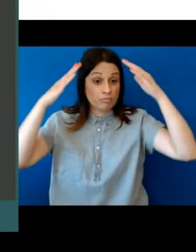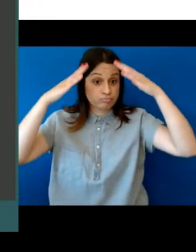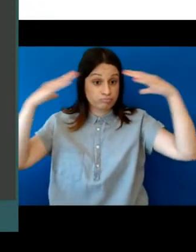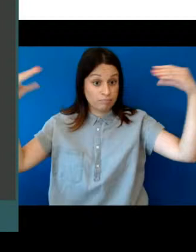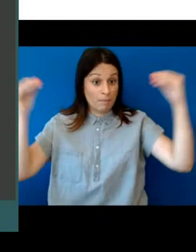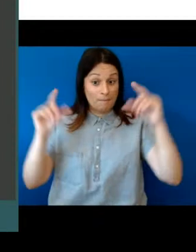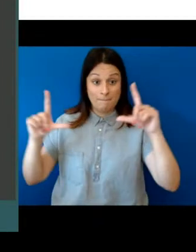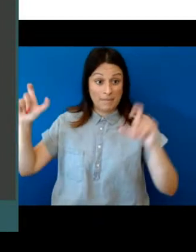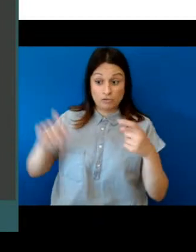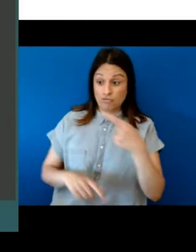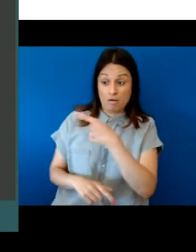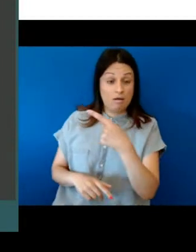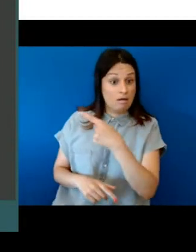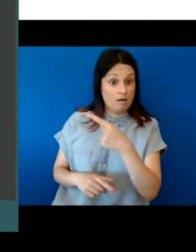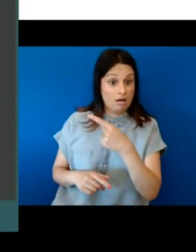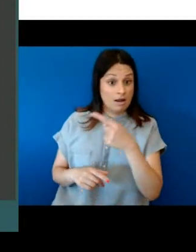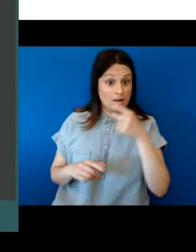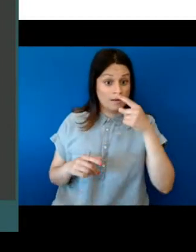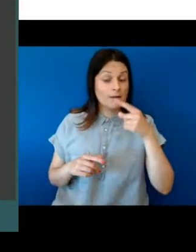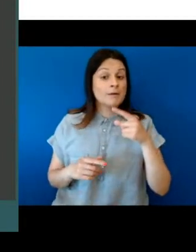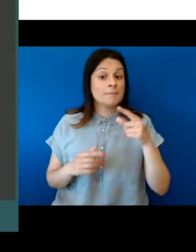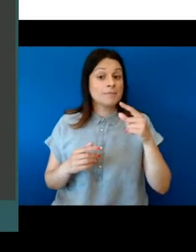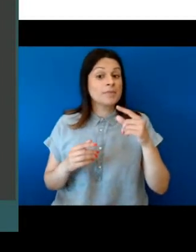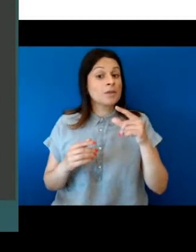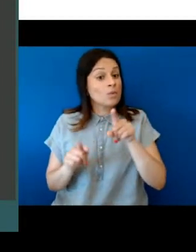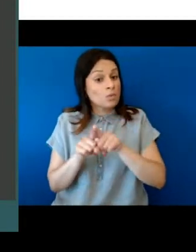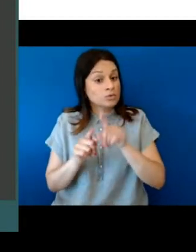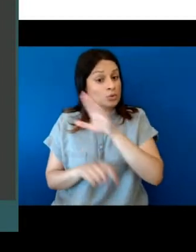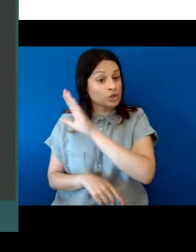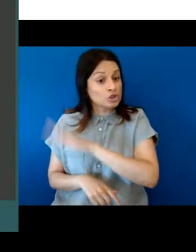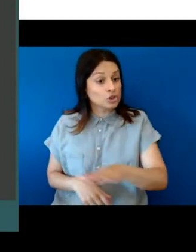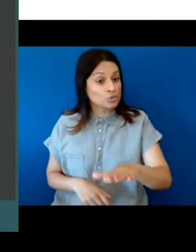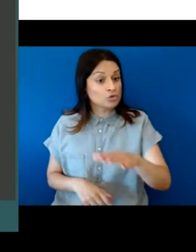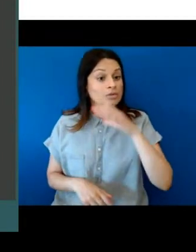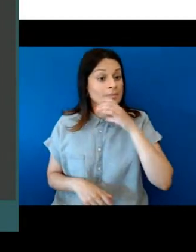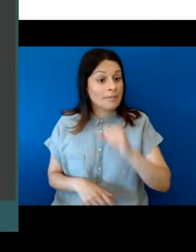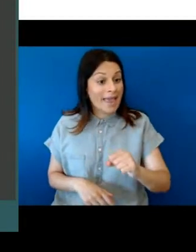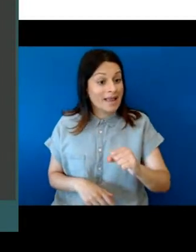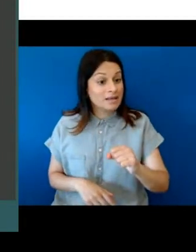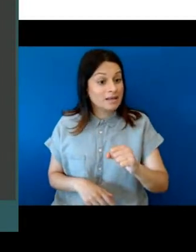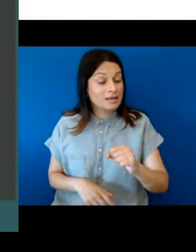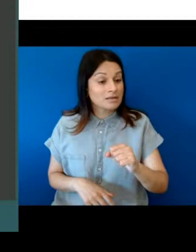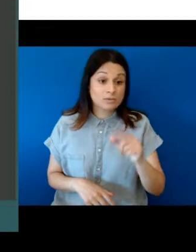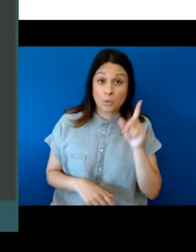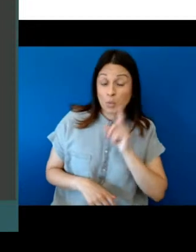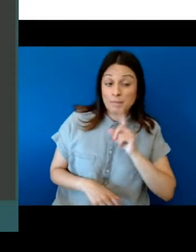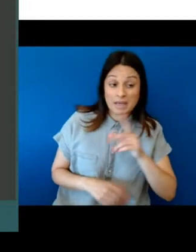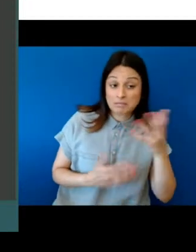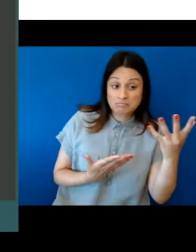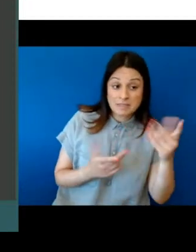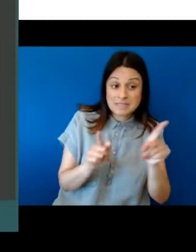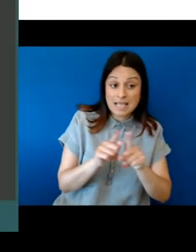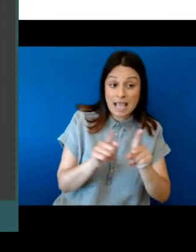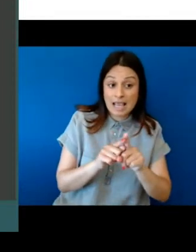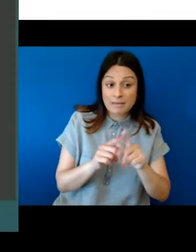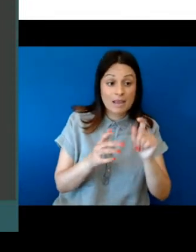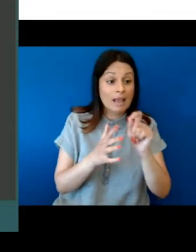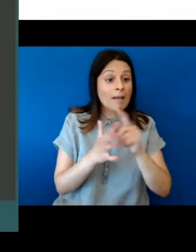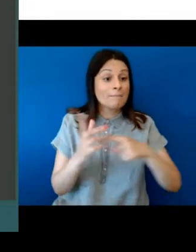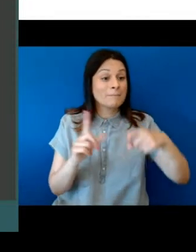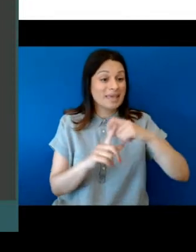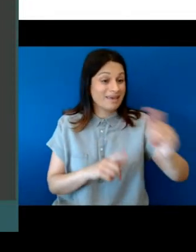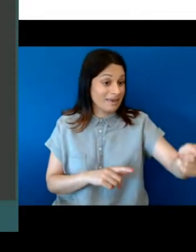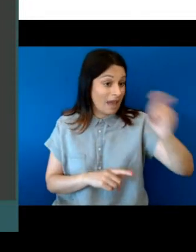shows, and for children and men, they may find, or women, wear a peak cap as well. So just